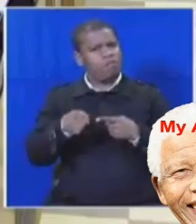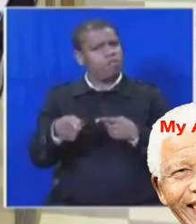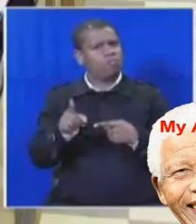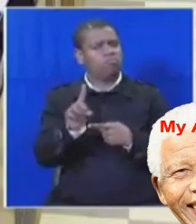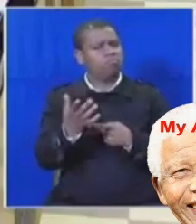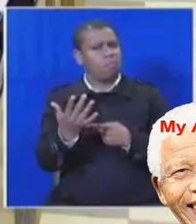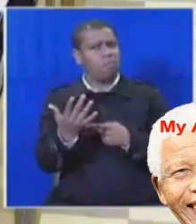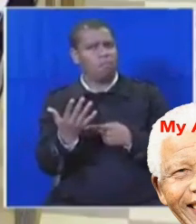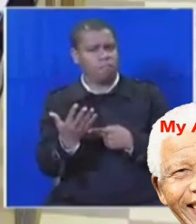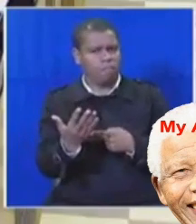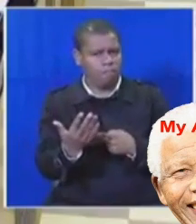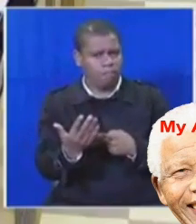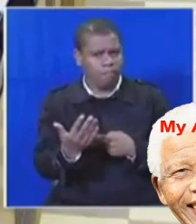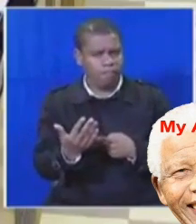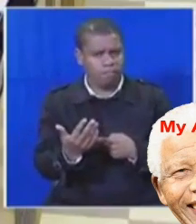Look,